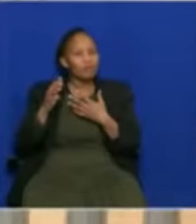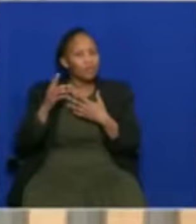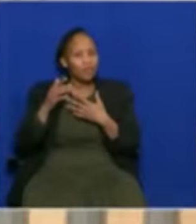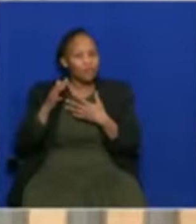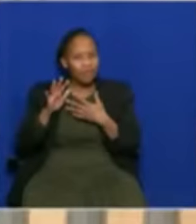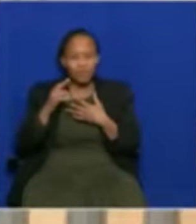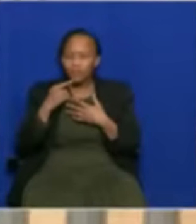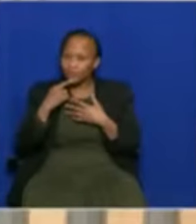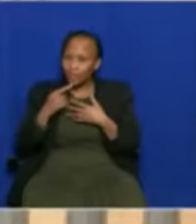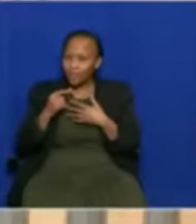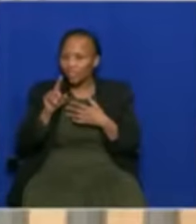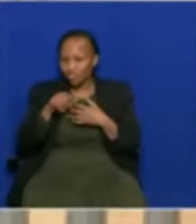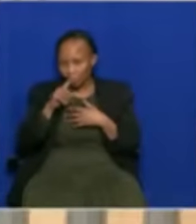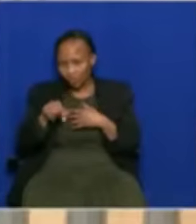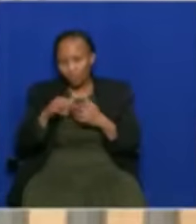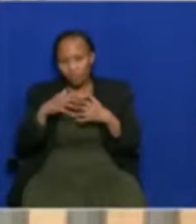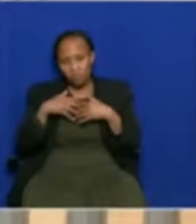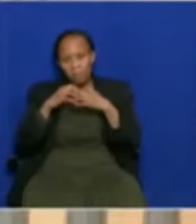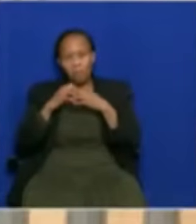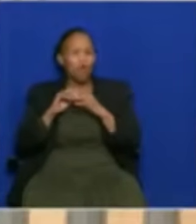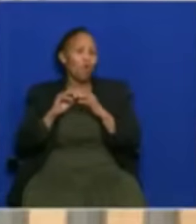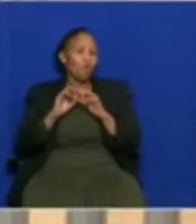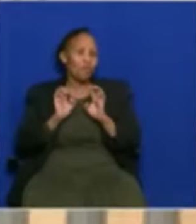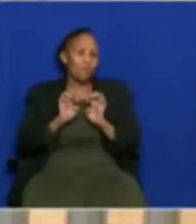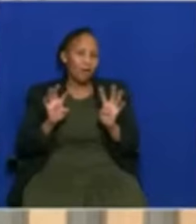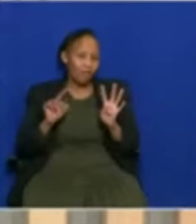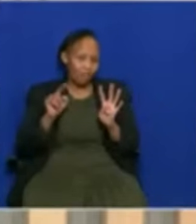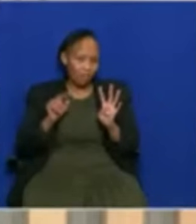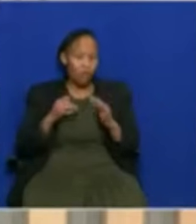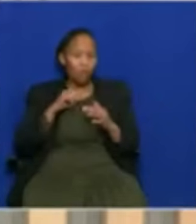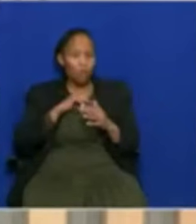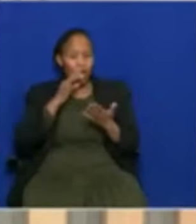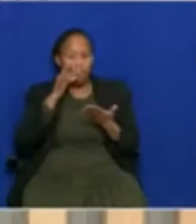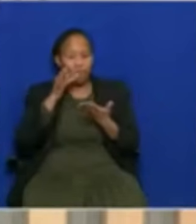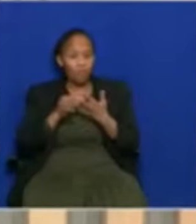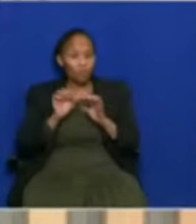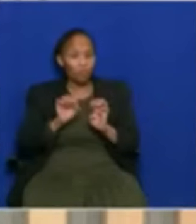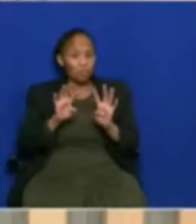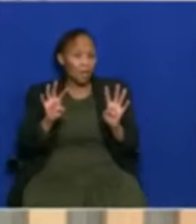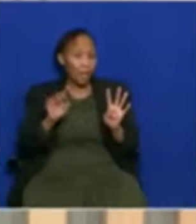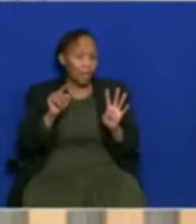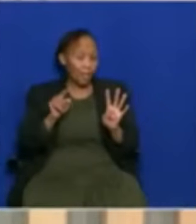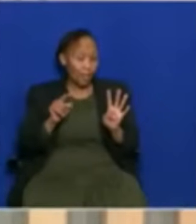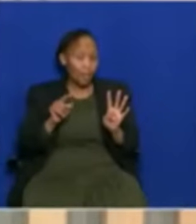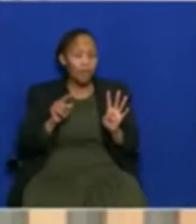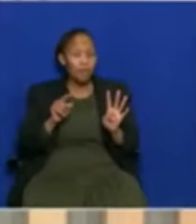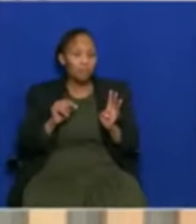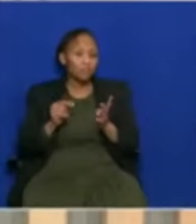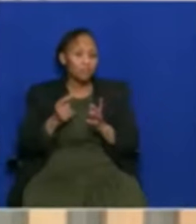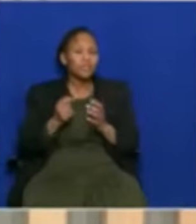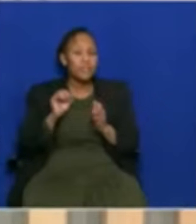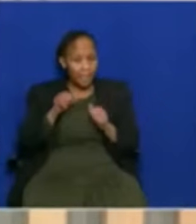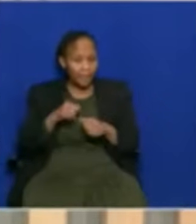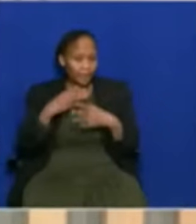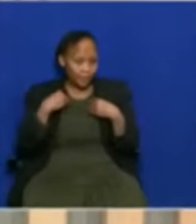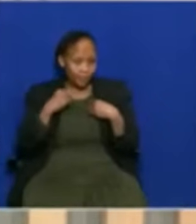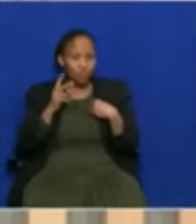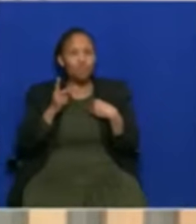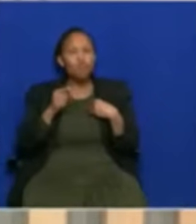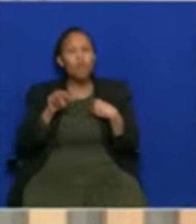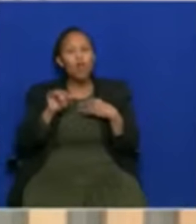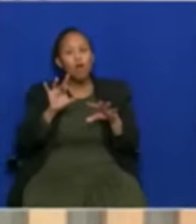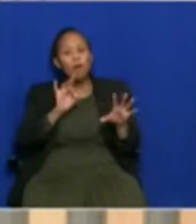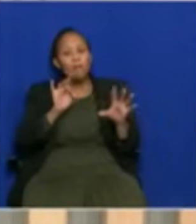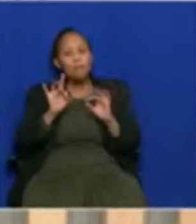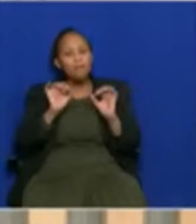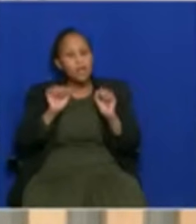so because the proposed panel, which I accept would have been put together by General Kumalo, was approved